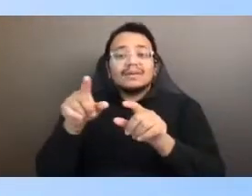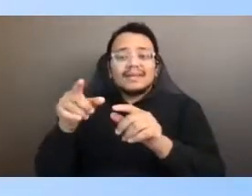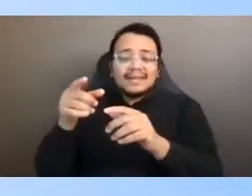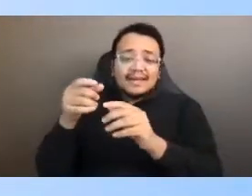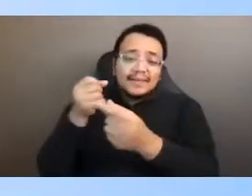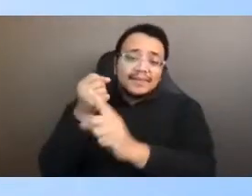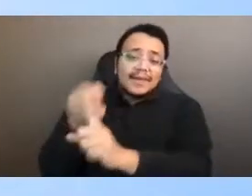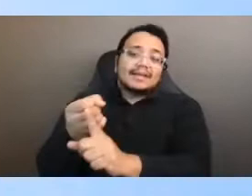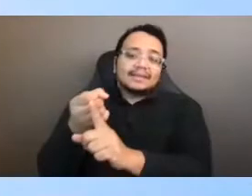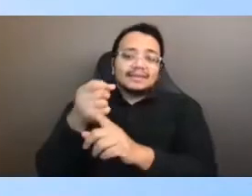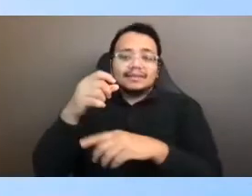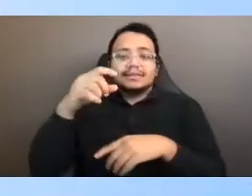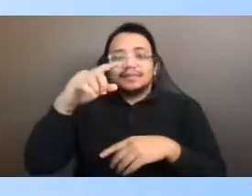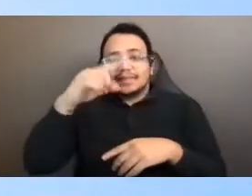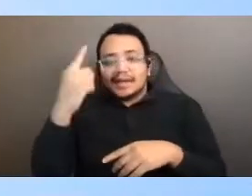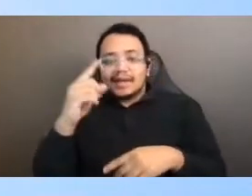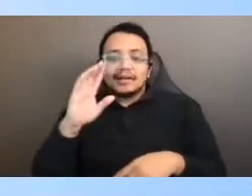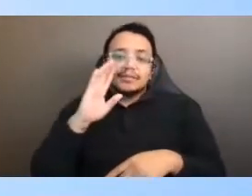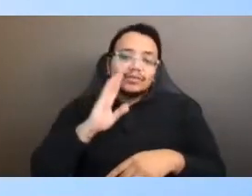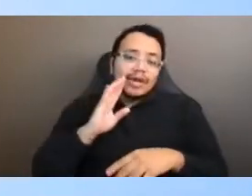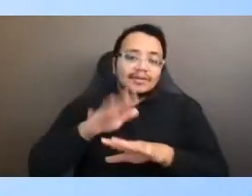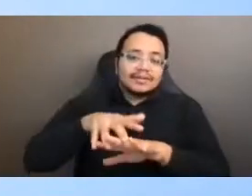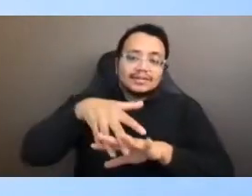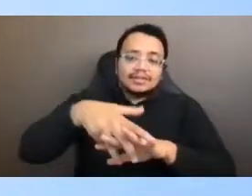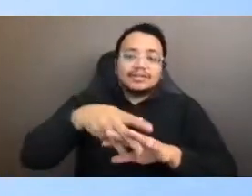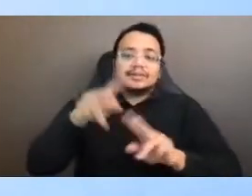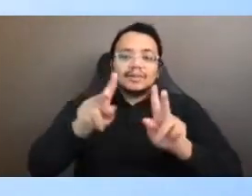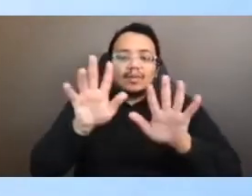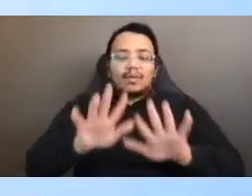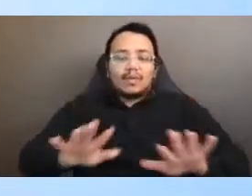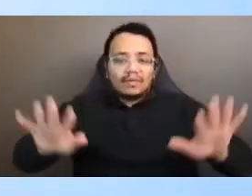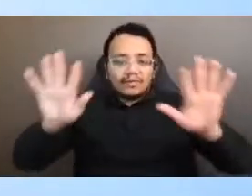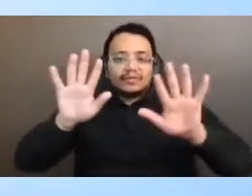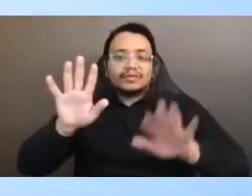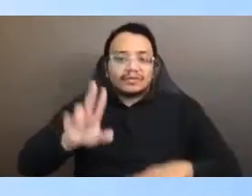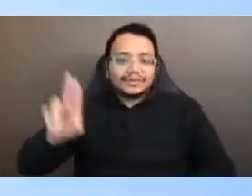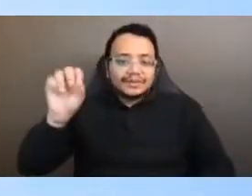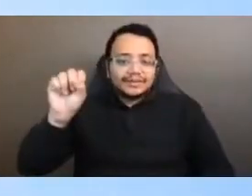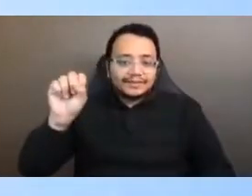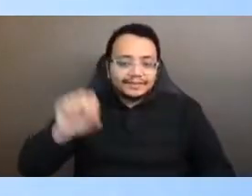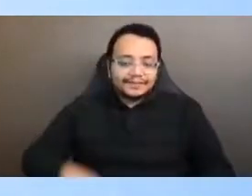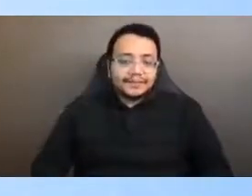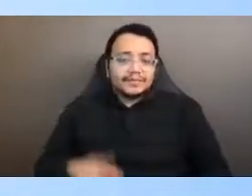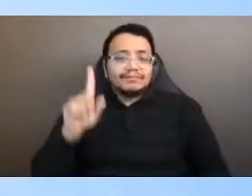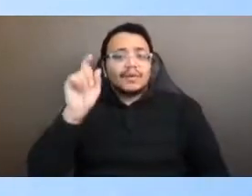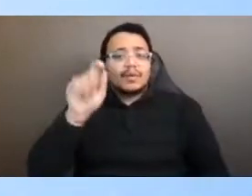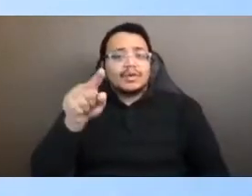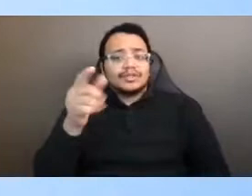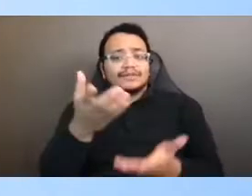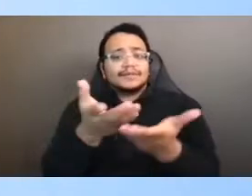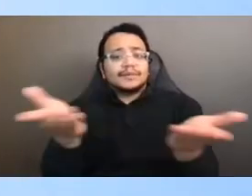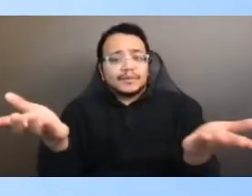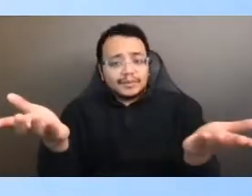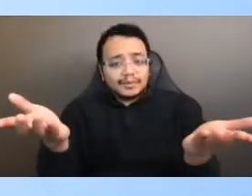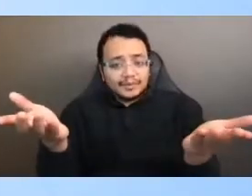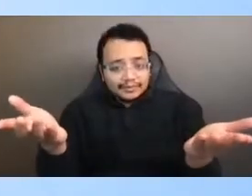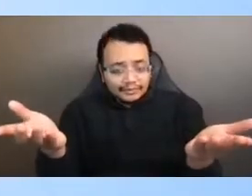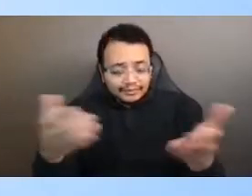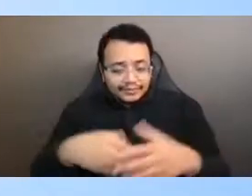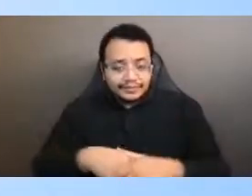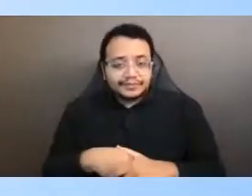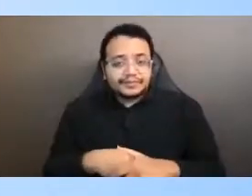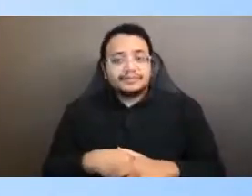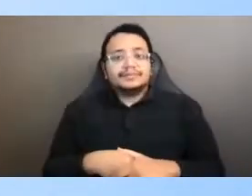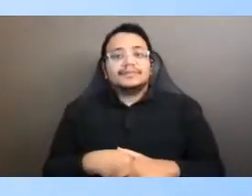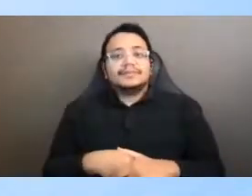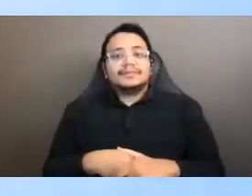and Indigenous communities across this country. So I asked this question of everyone tuned in to this virtual convening, and I'm actually